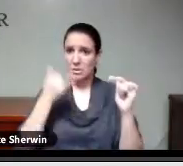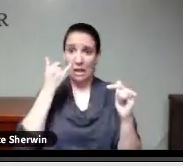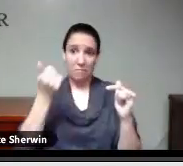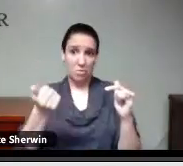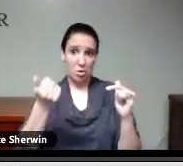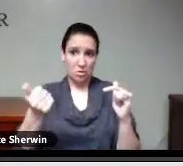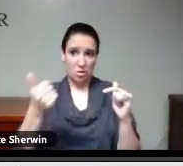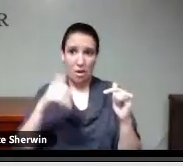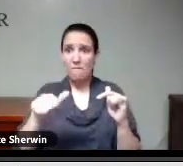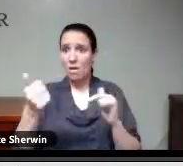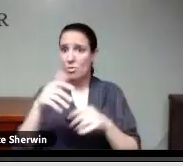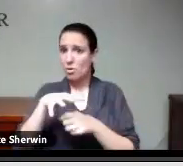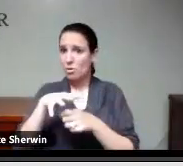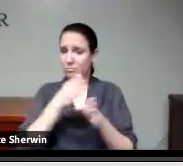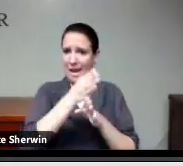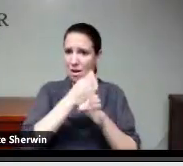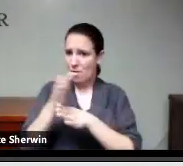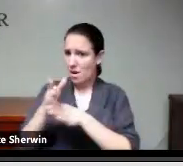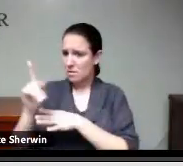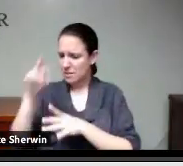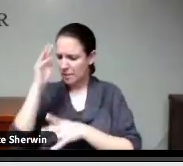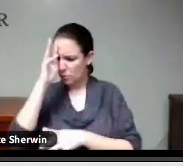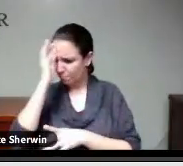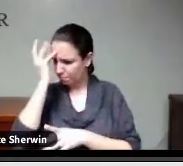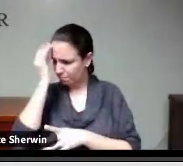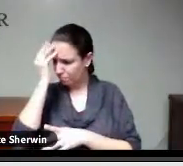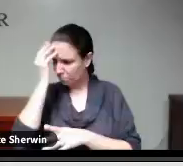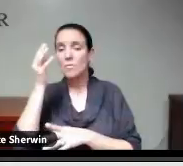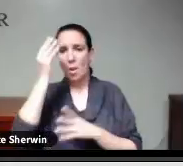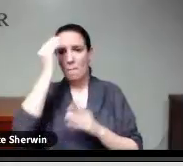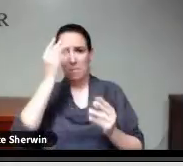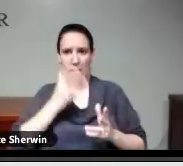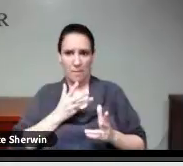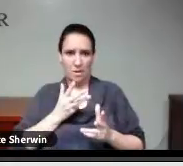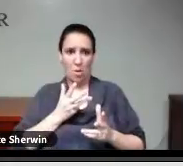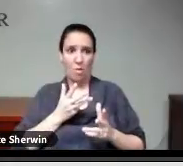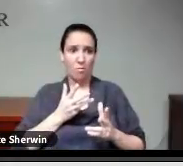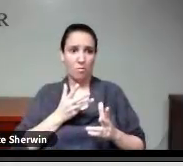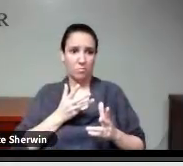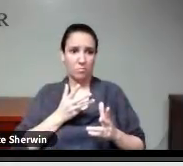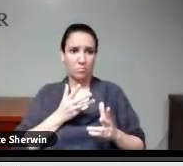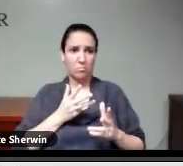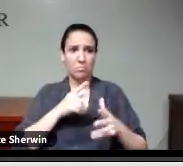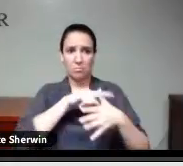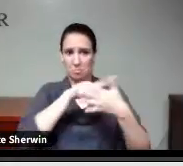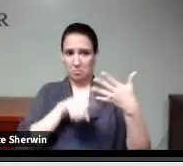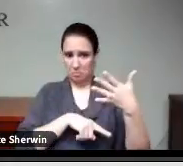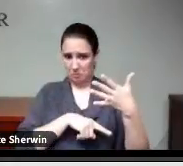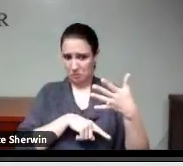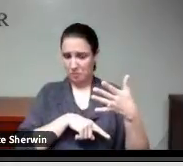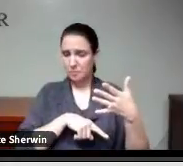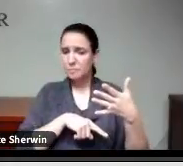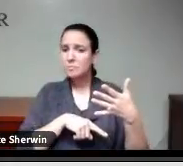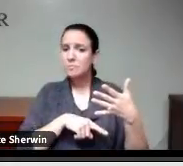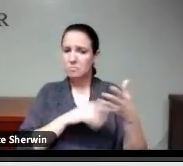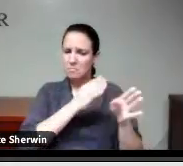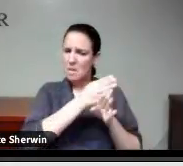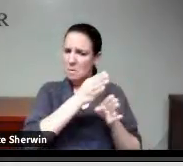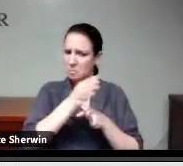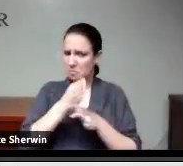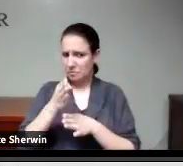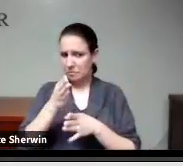areas that I missed that come to your mind, please let me know. These are the ones that are most typically the areas that